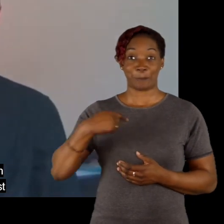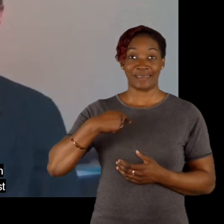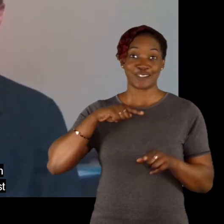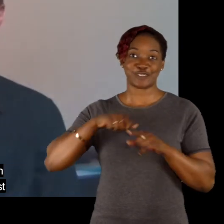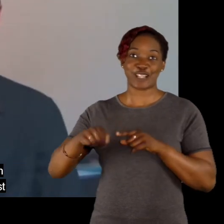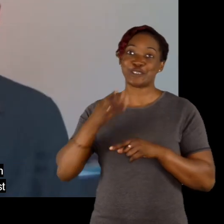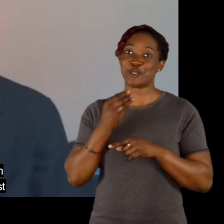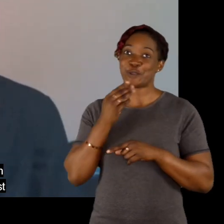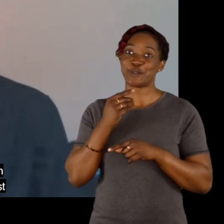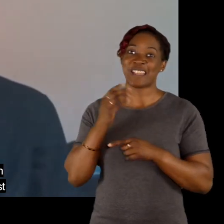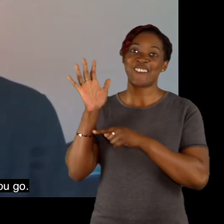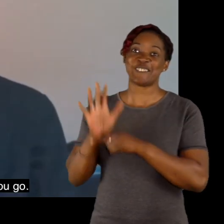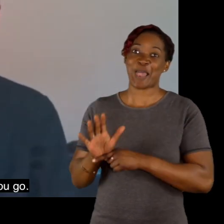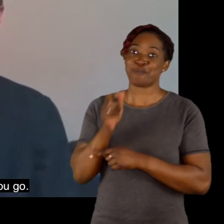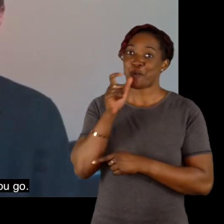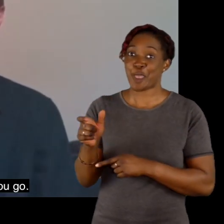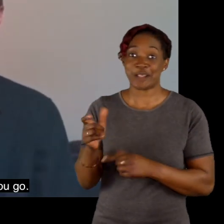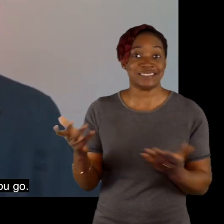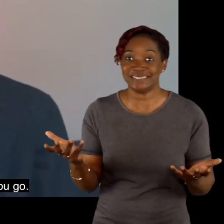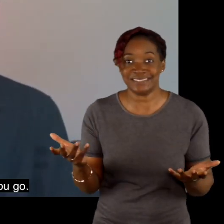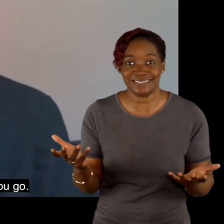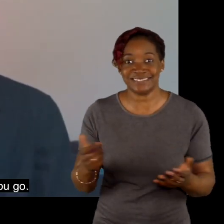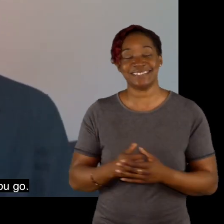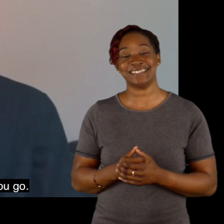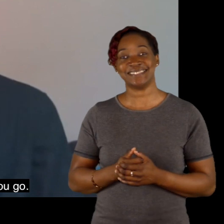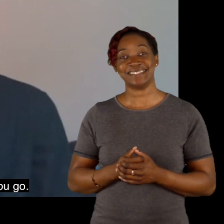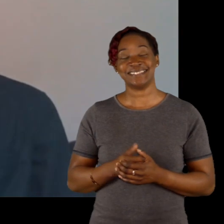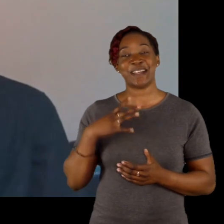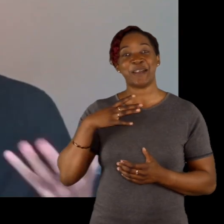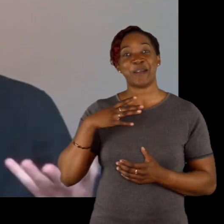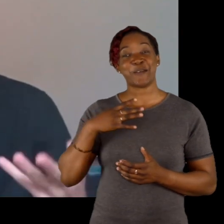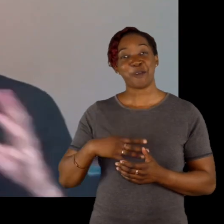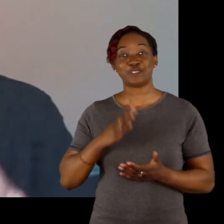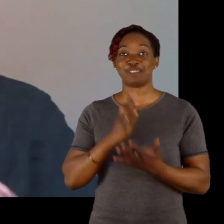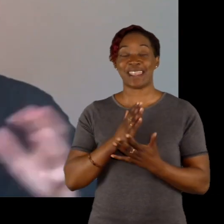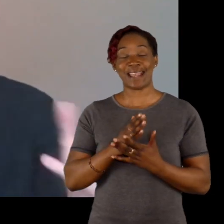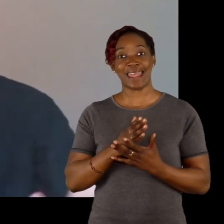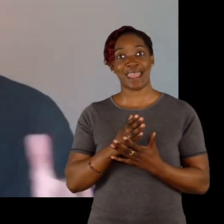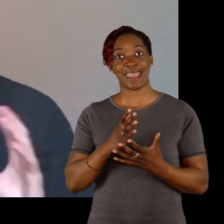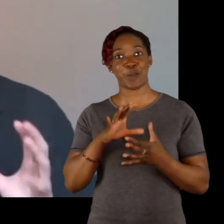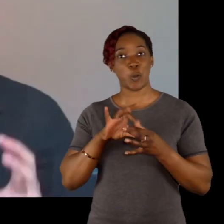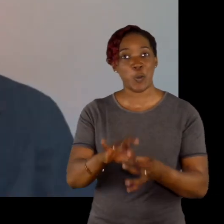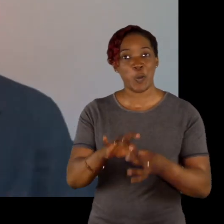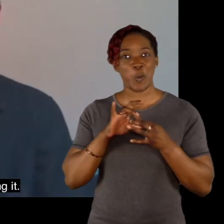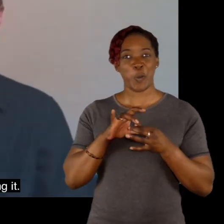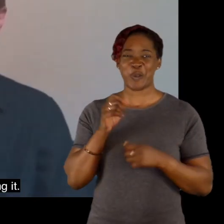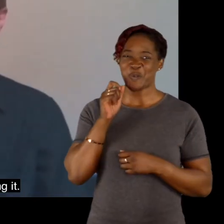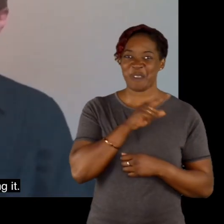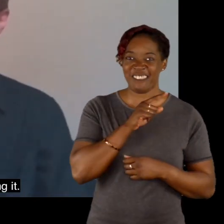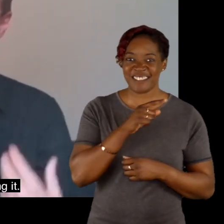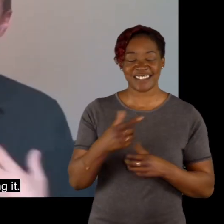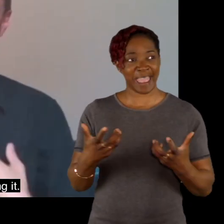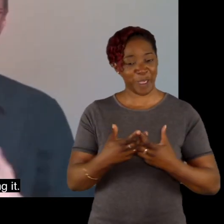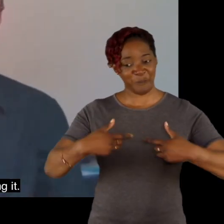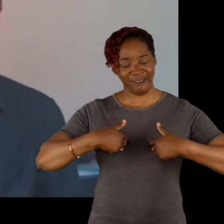There's me trying to use film words when I should just stick to music words. But there you go. I wanted to embrace the weirdness a little bit.